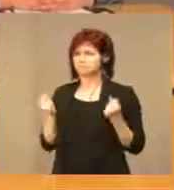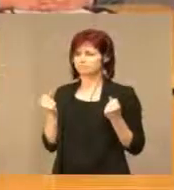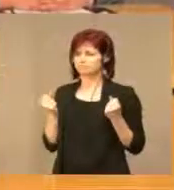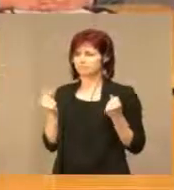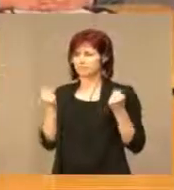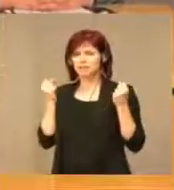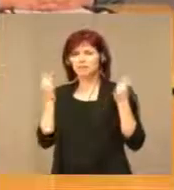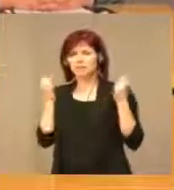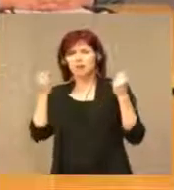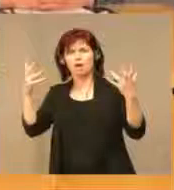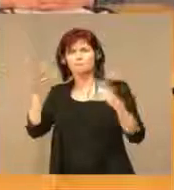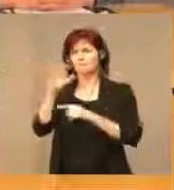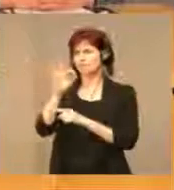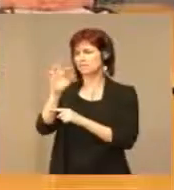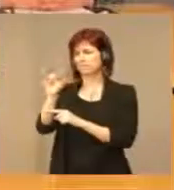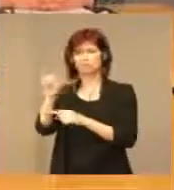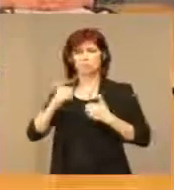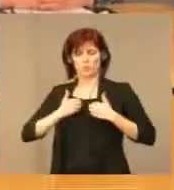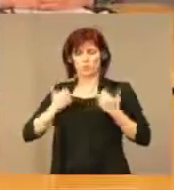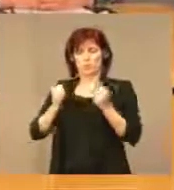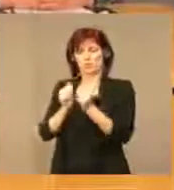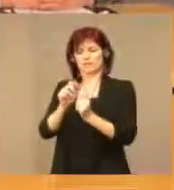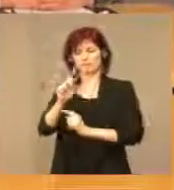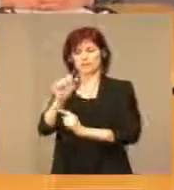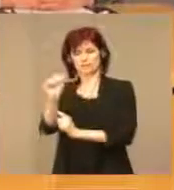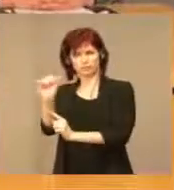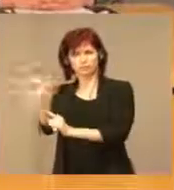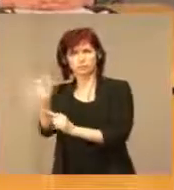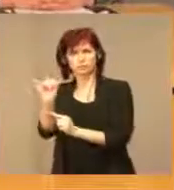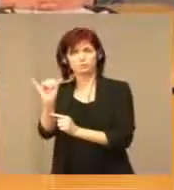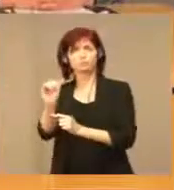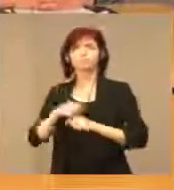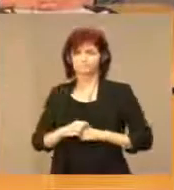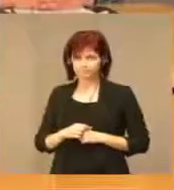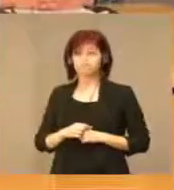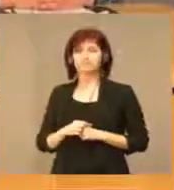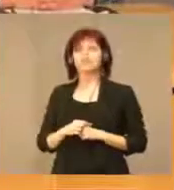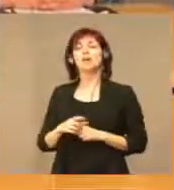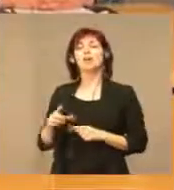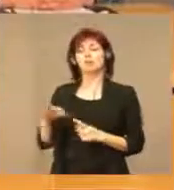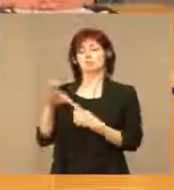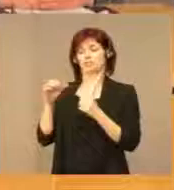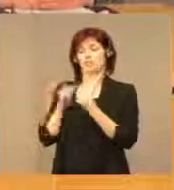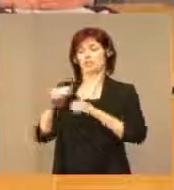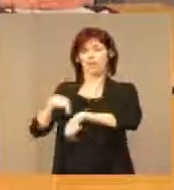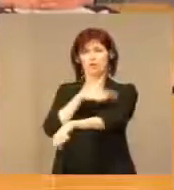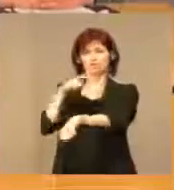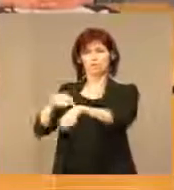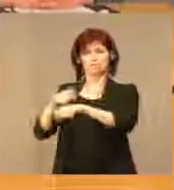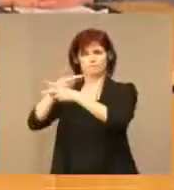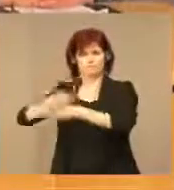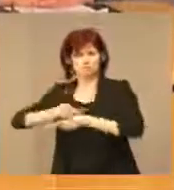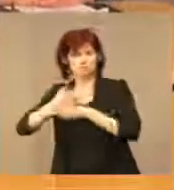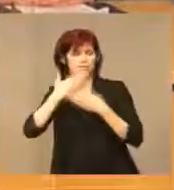of First Nations youth with disabilities, especially in the long-term care. So thank you for your